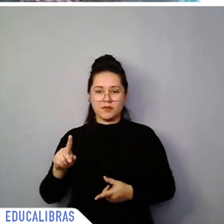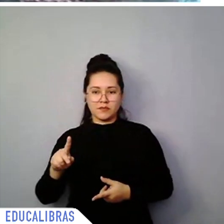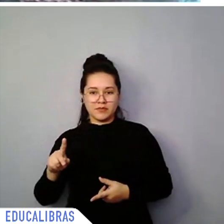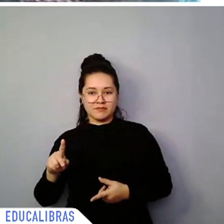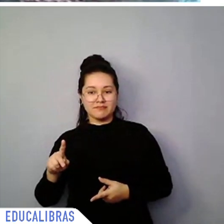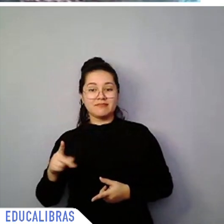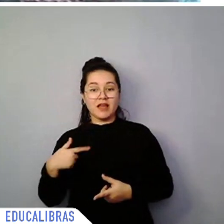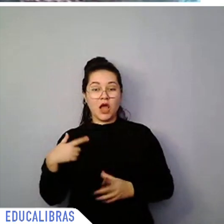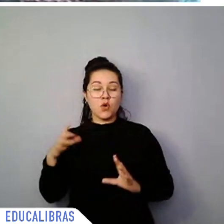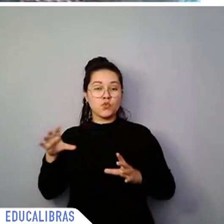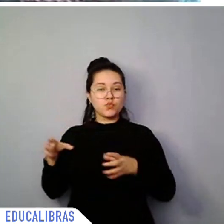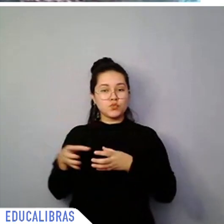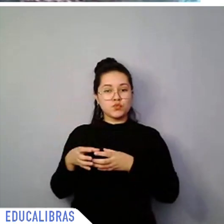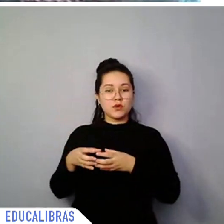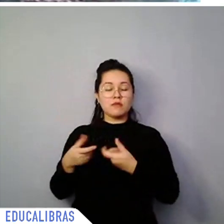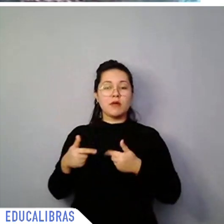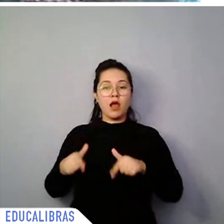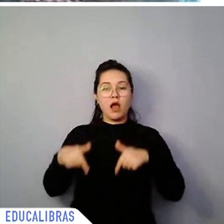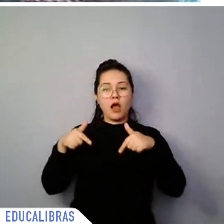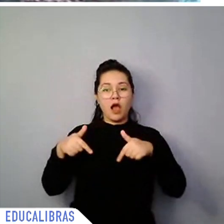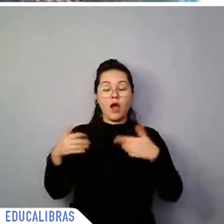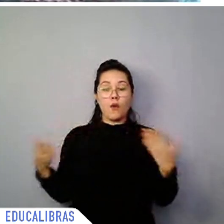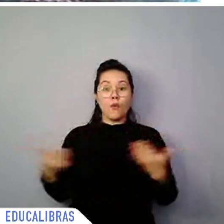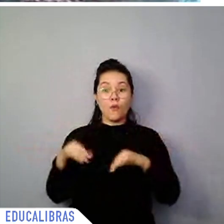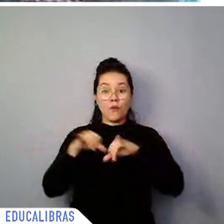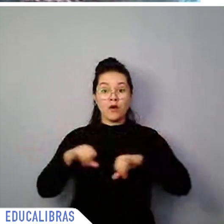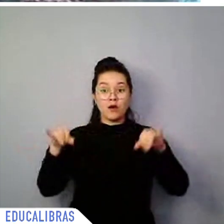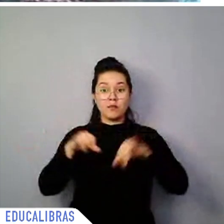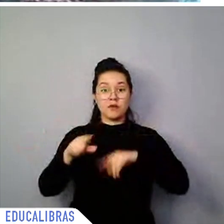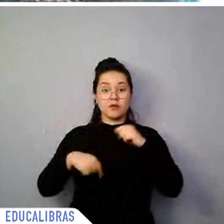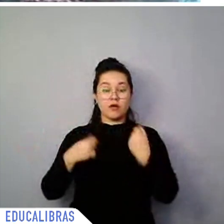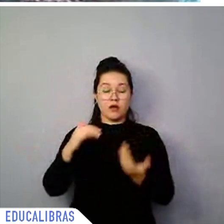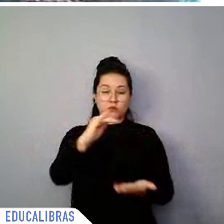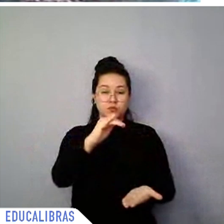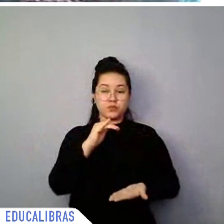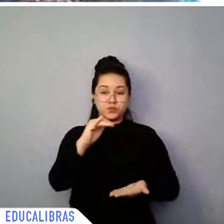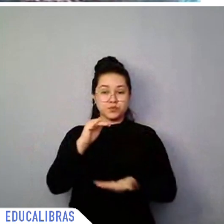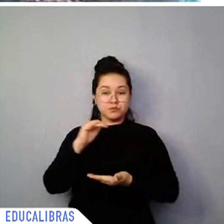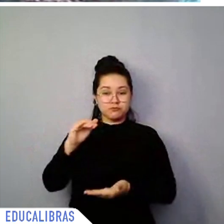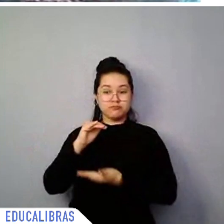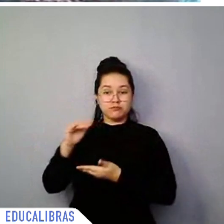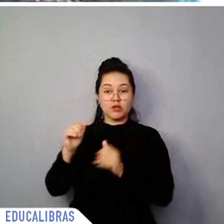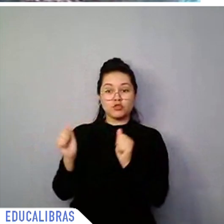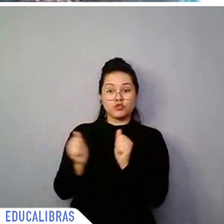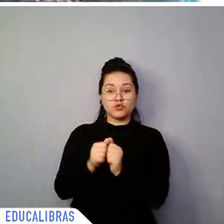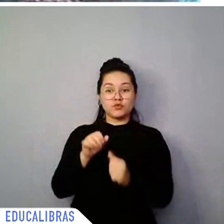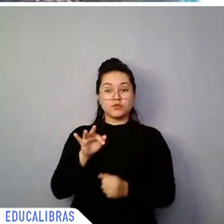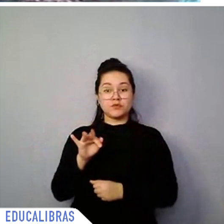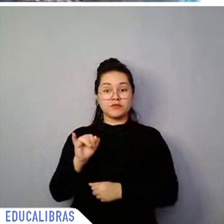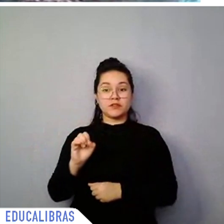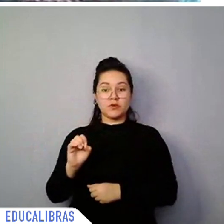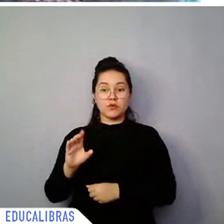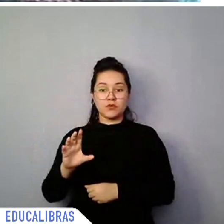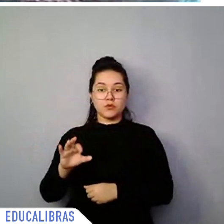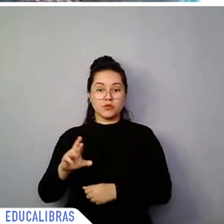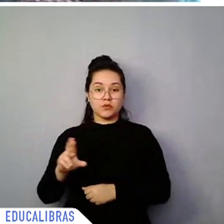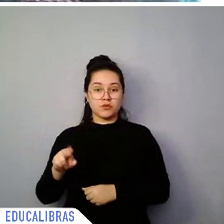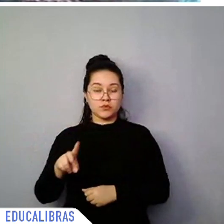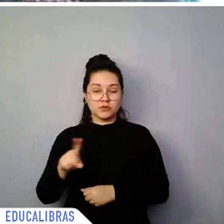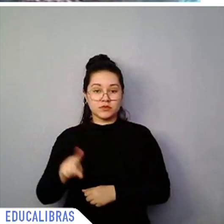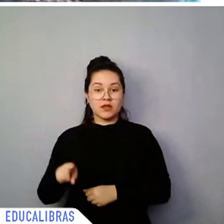partnership with fans of music like K-pop, and this is a fantastic way of